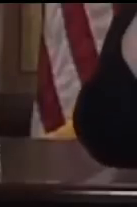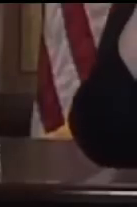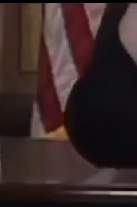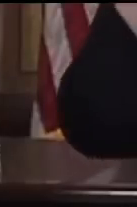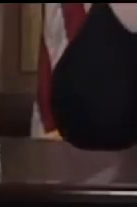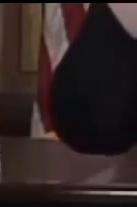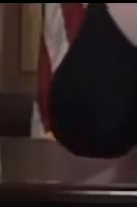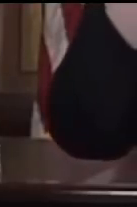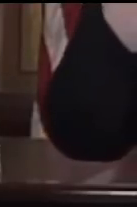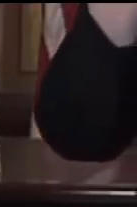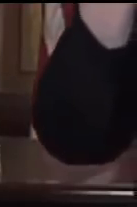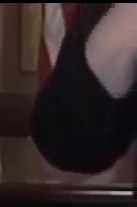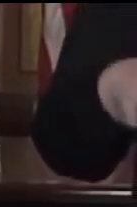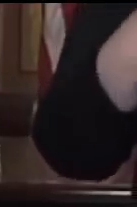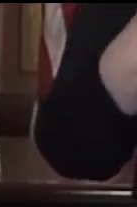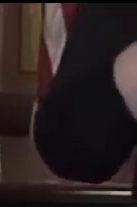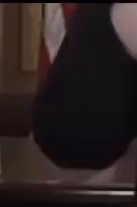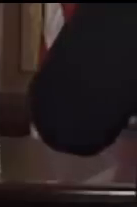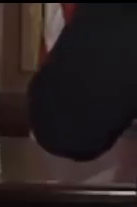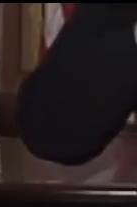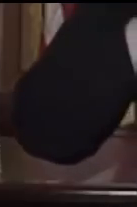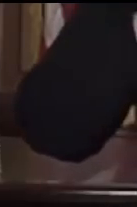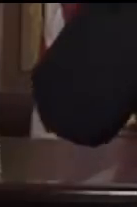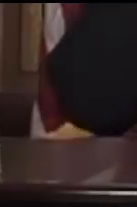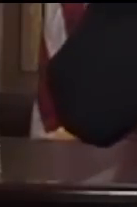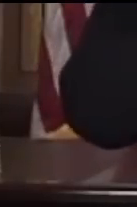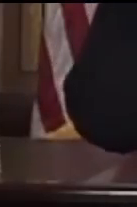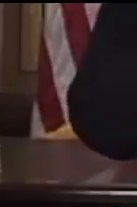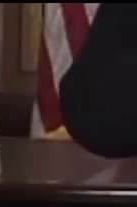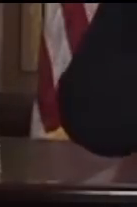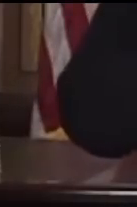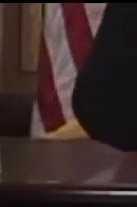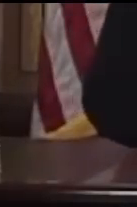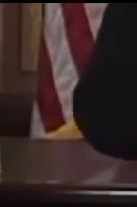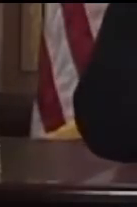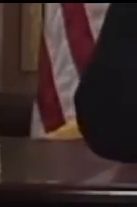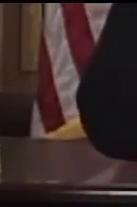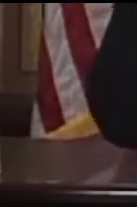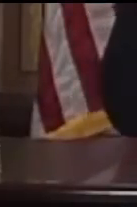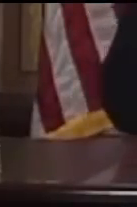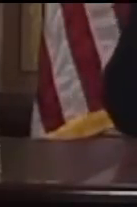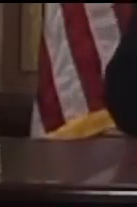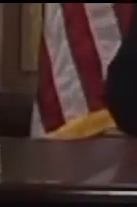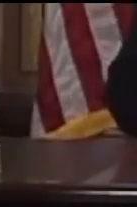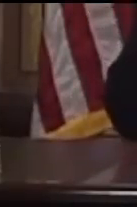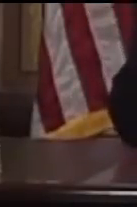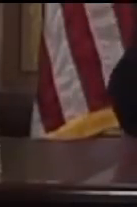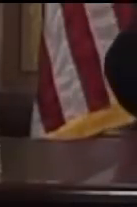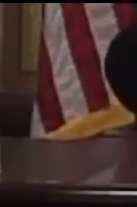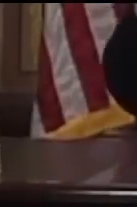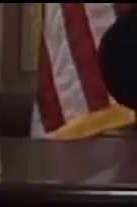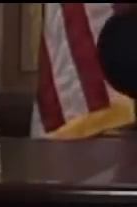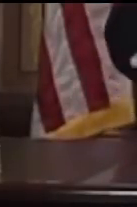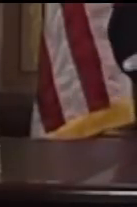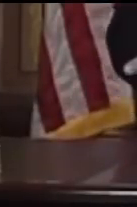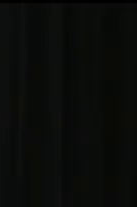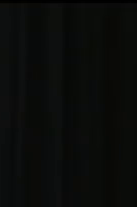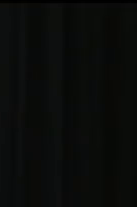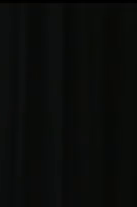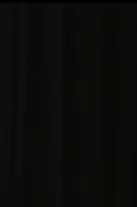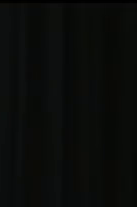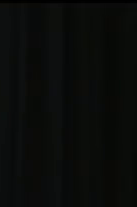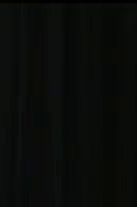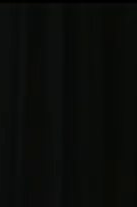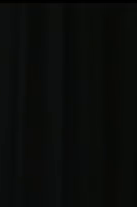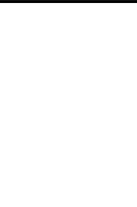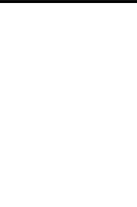with dangerously low levels of the medications required to safely place patients on ventilators.